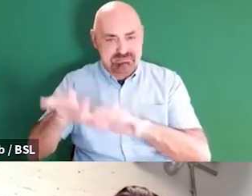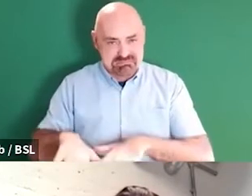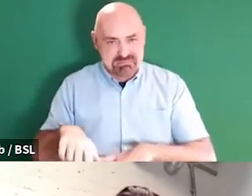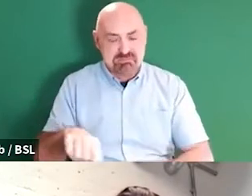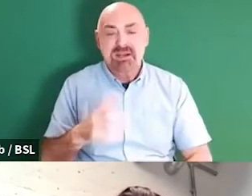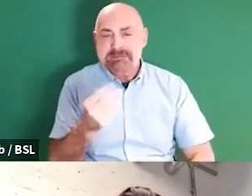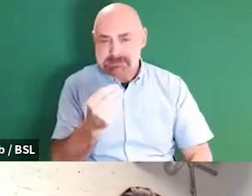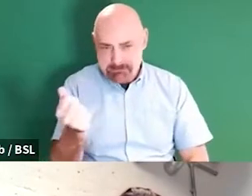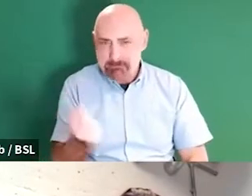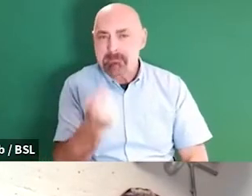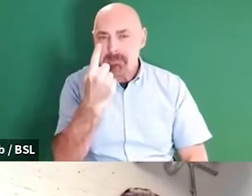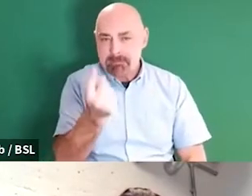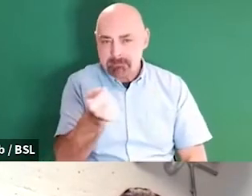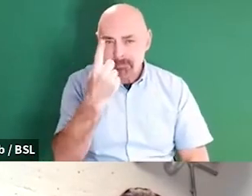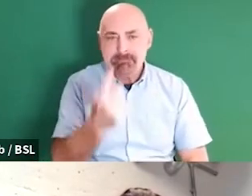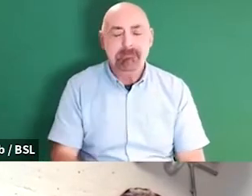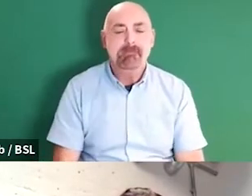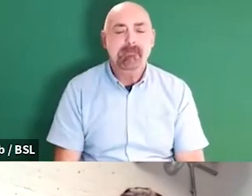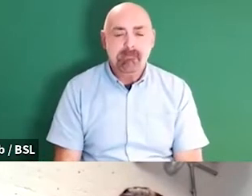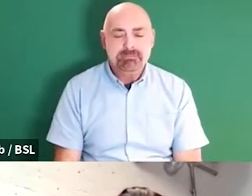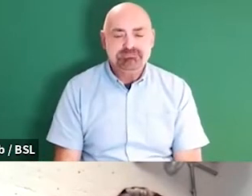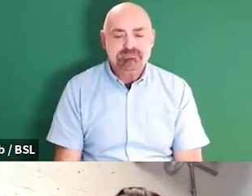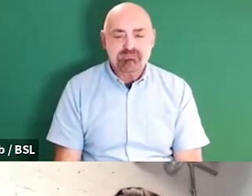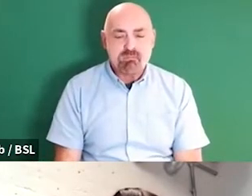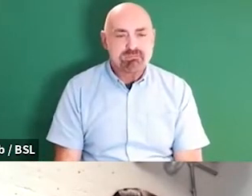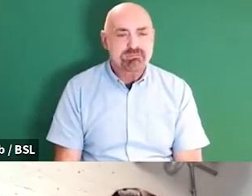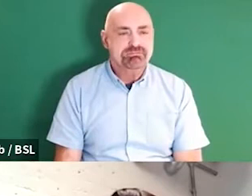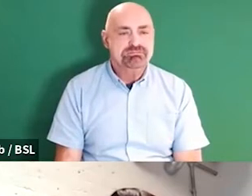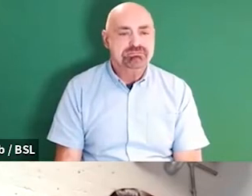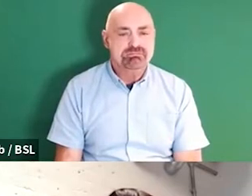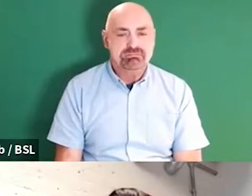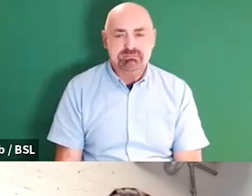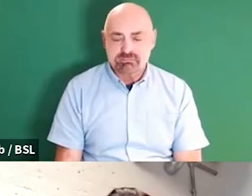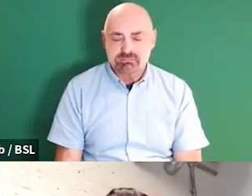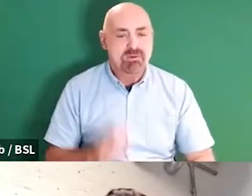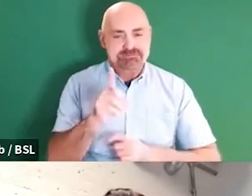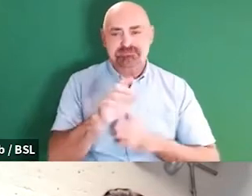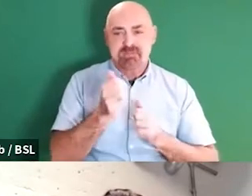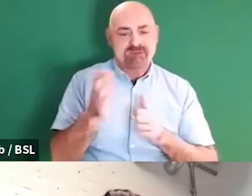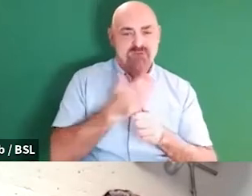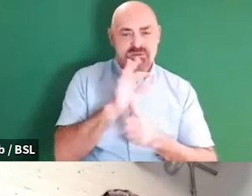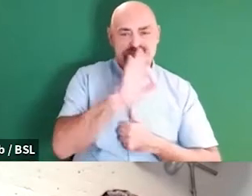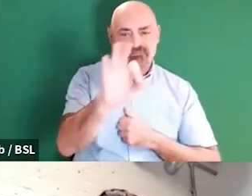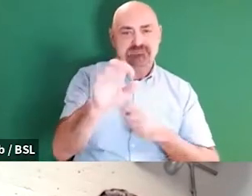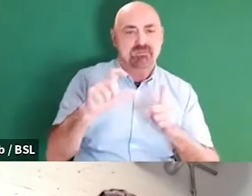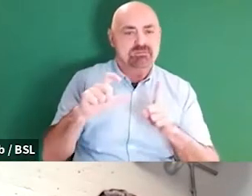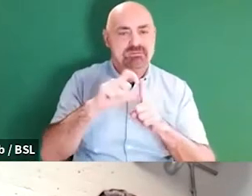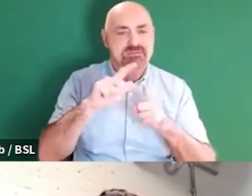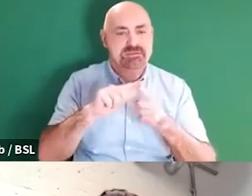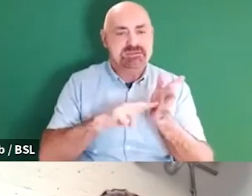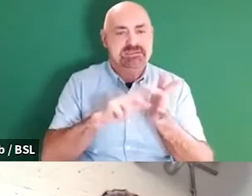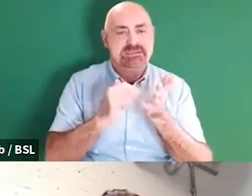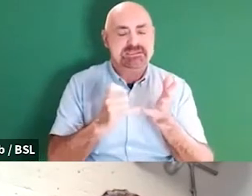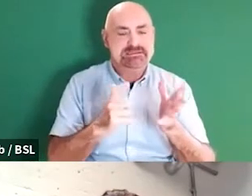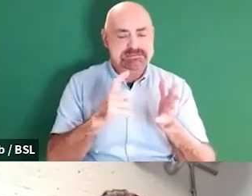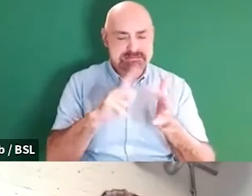have already been asked. So I would like to ask, here's a question for Denise. What are the key things